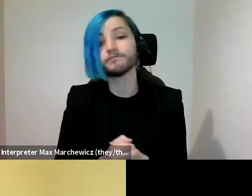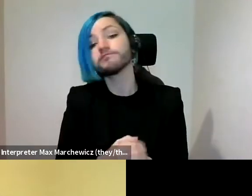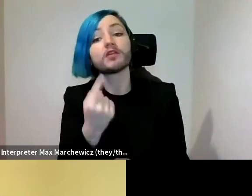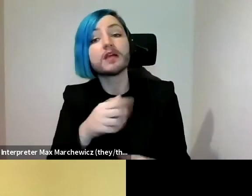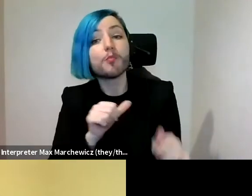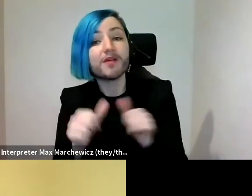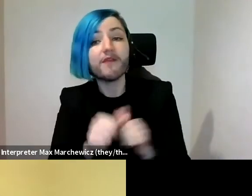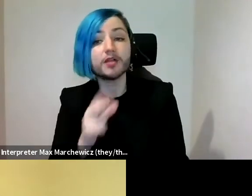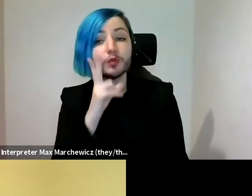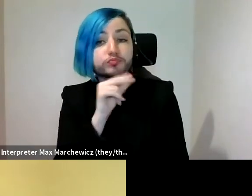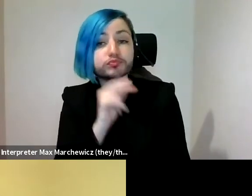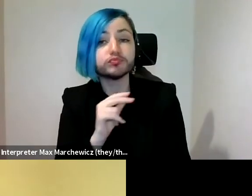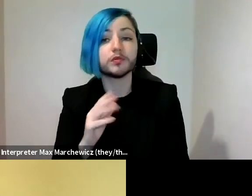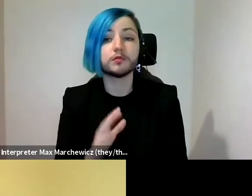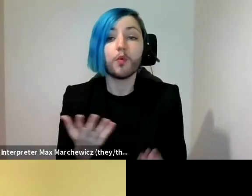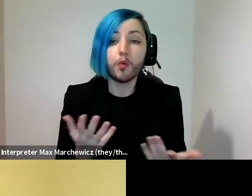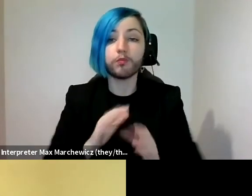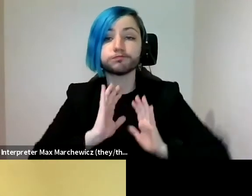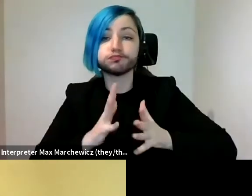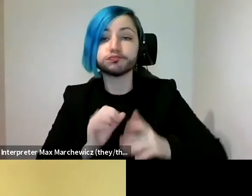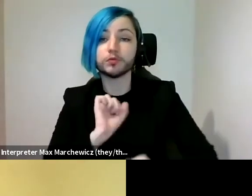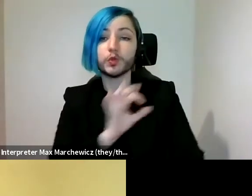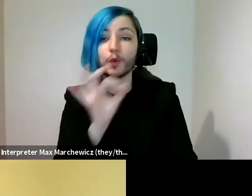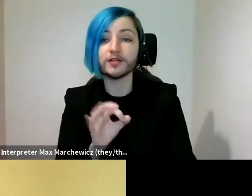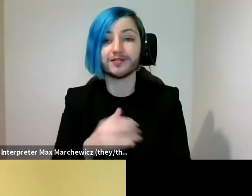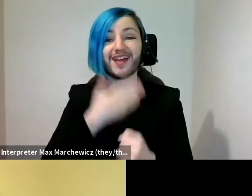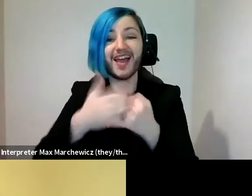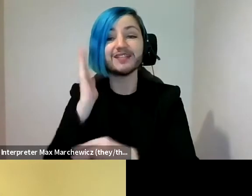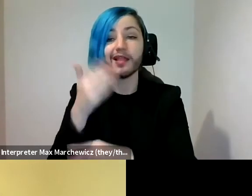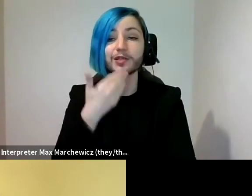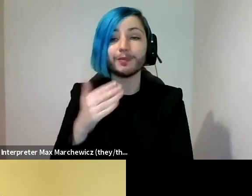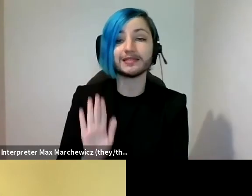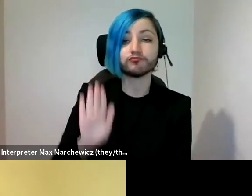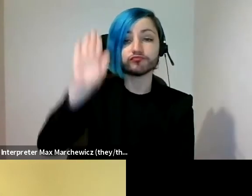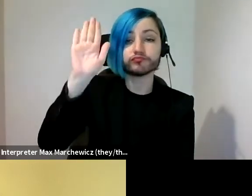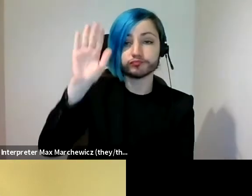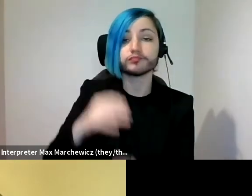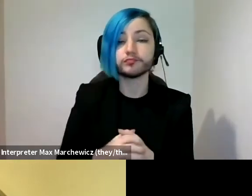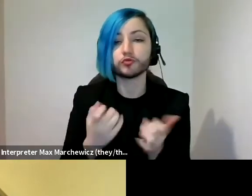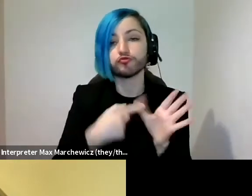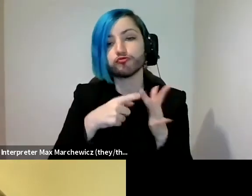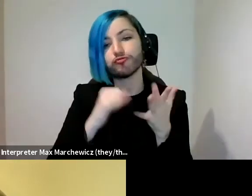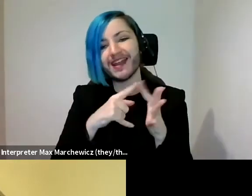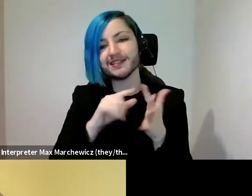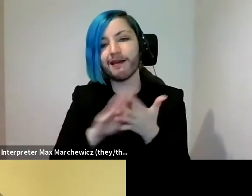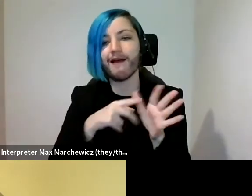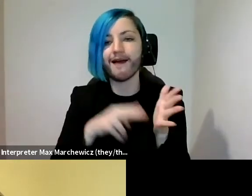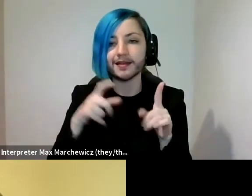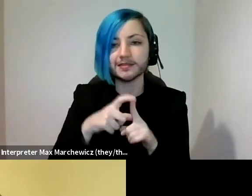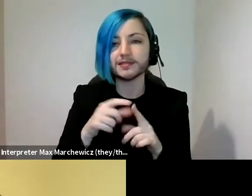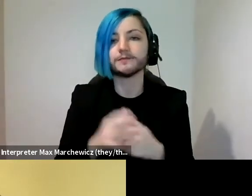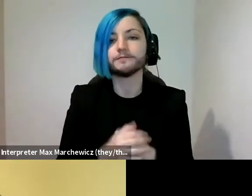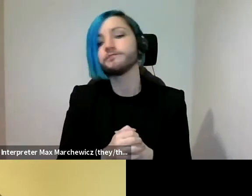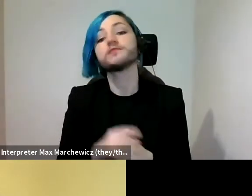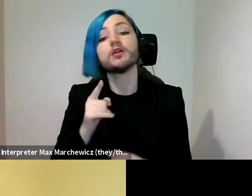signing, please raise your hand at the end of the lecture. If you want to have your video on to sign a question, please say so in the chat